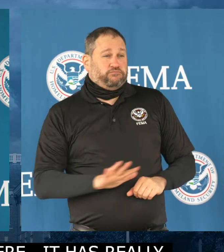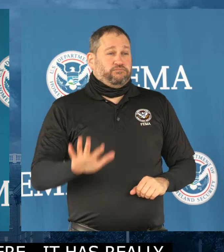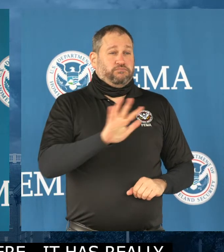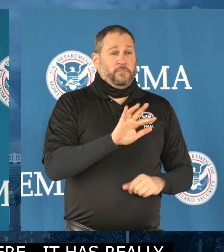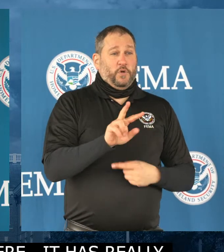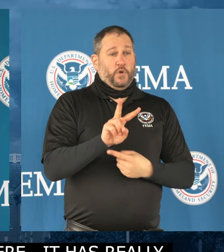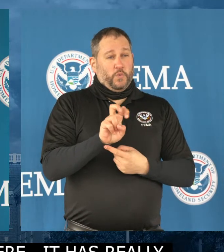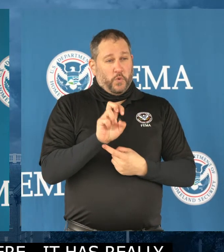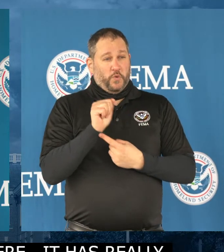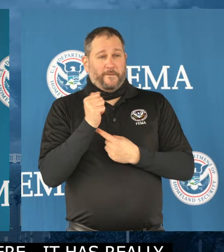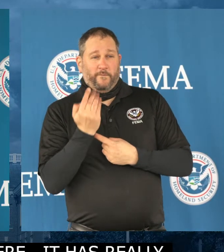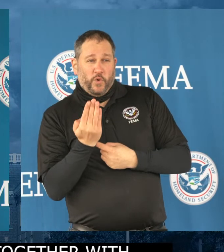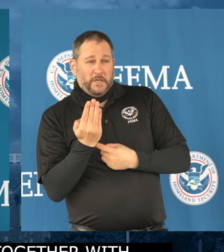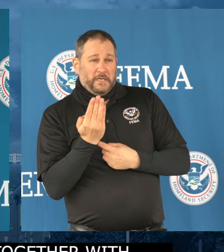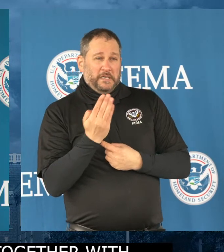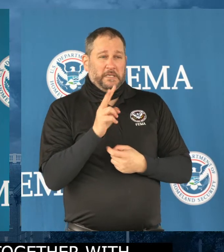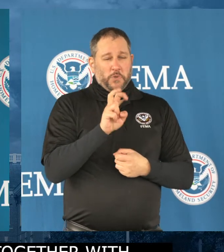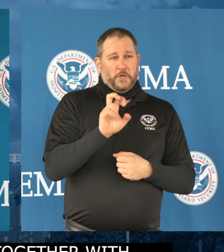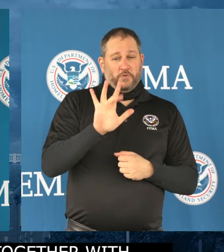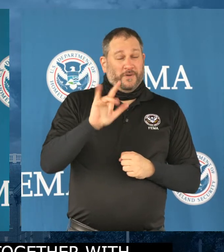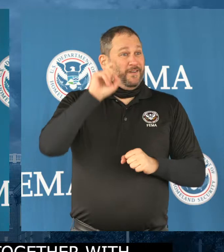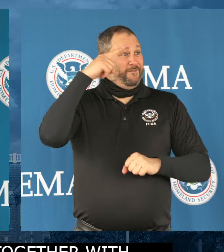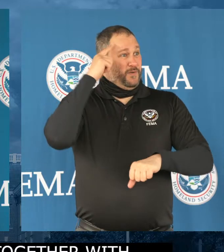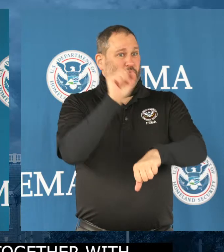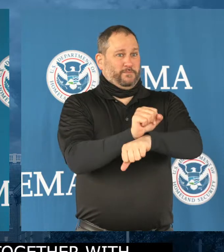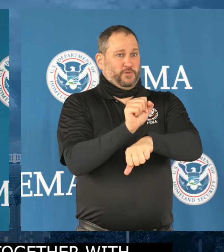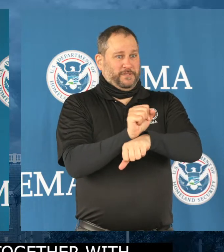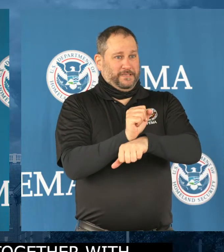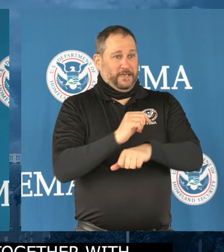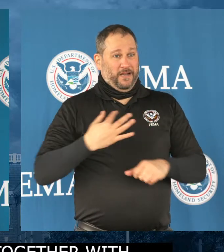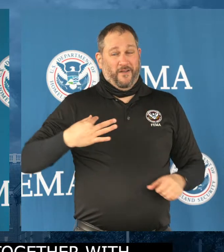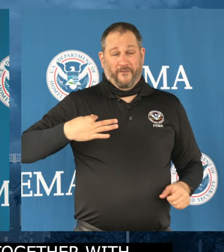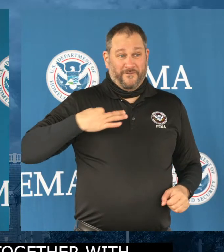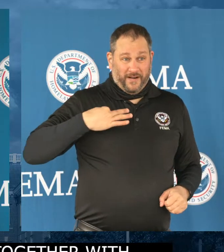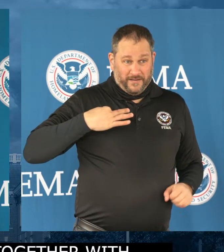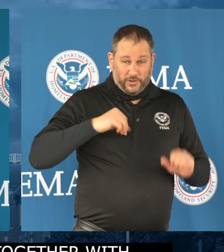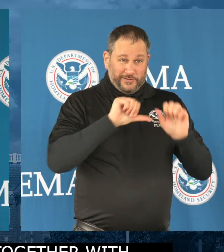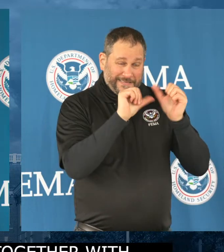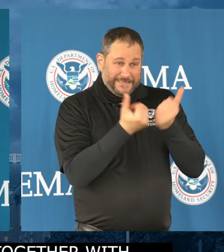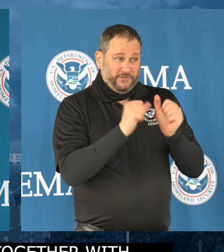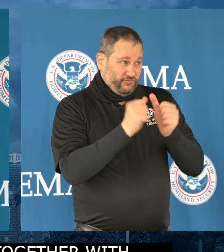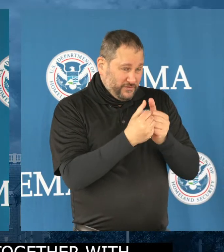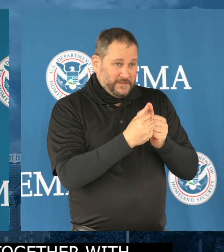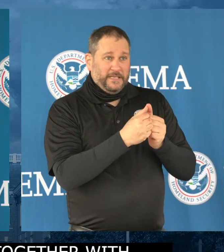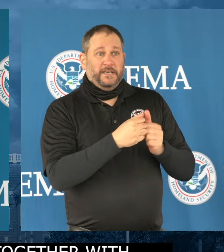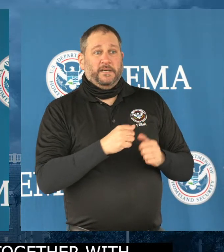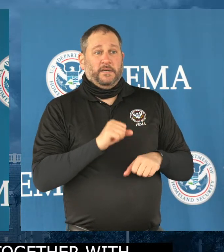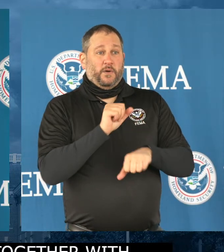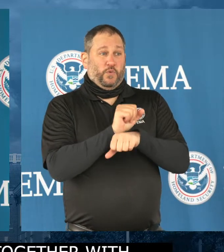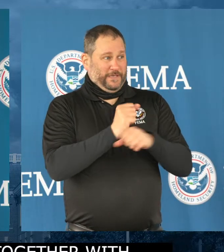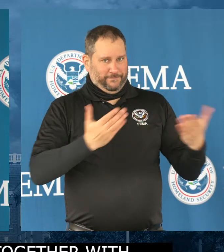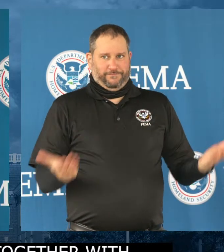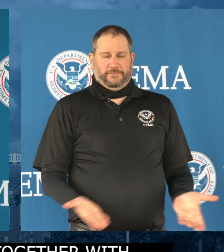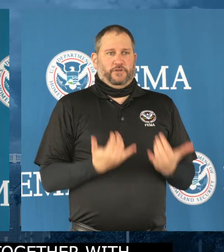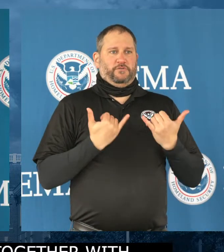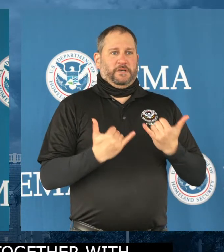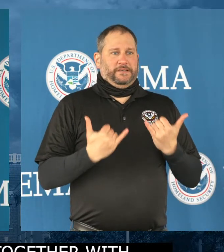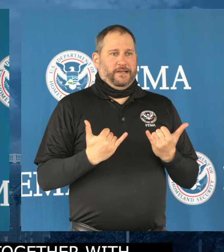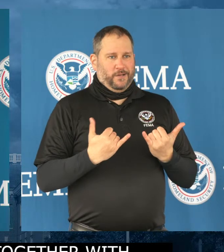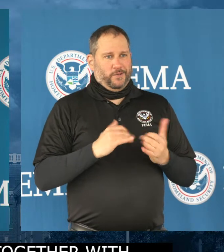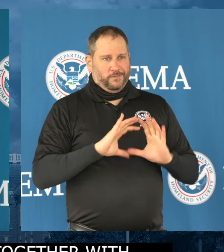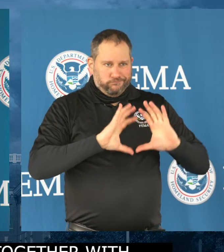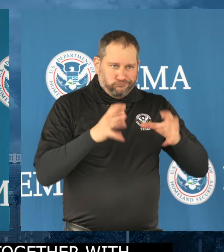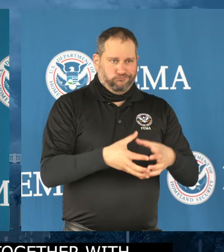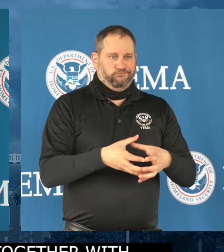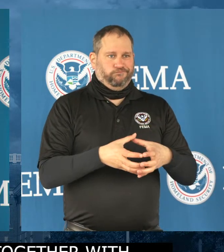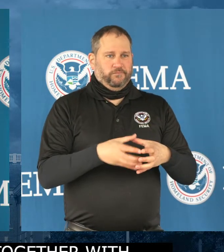225 federal employees, volunteer agencies, working here inside the Dover